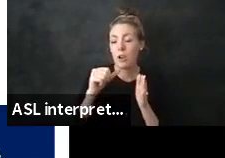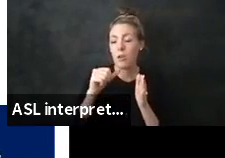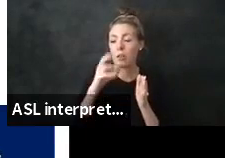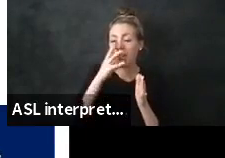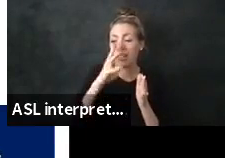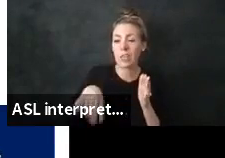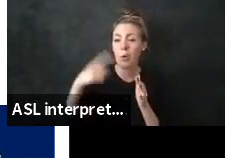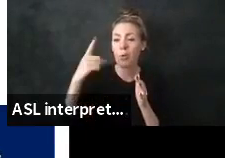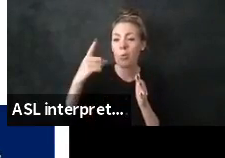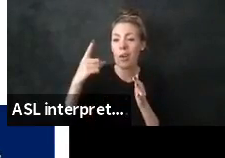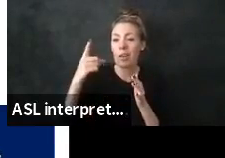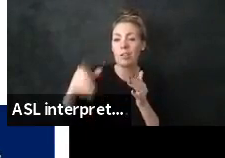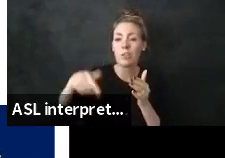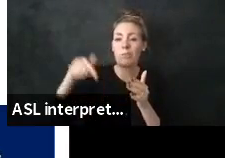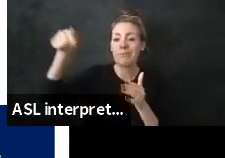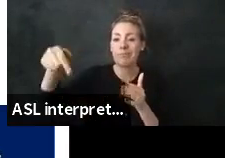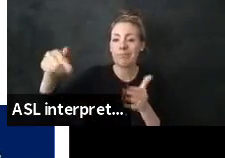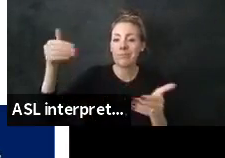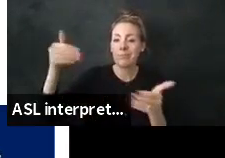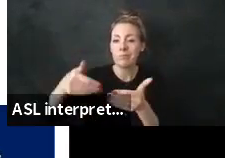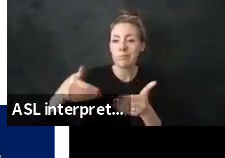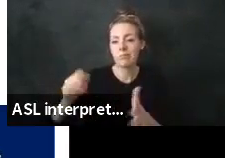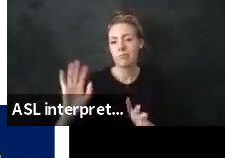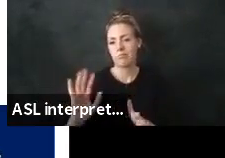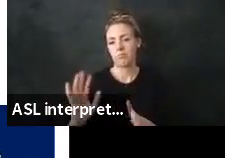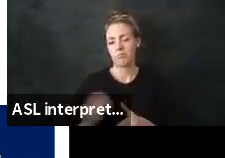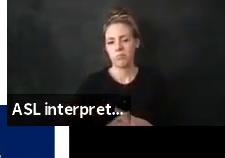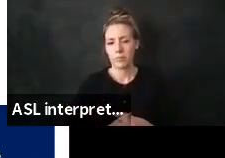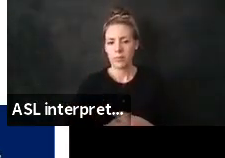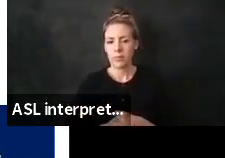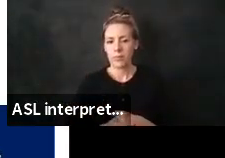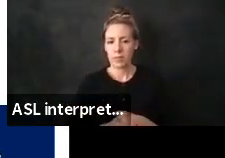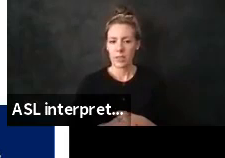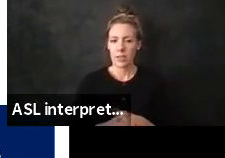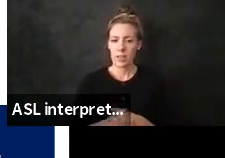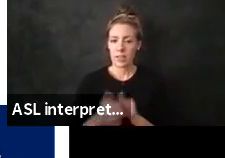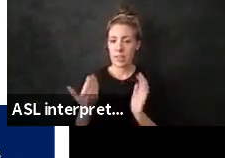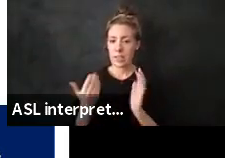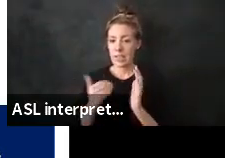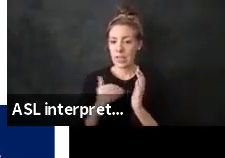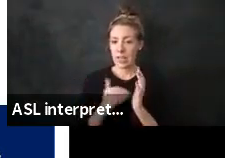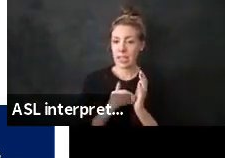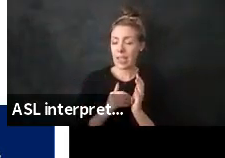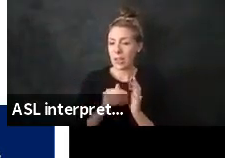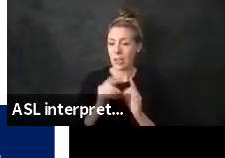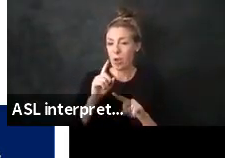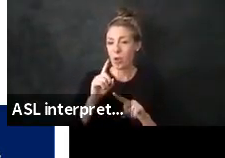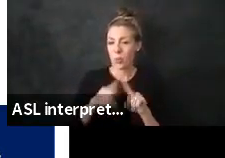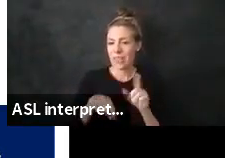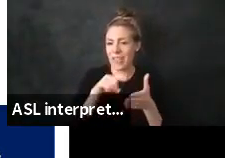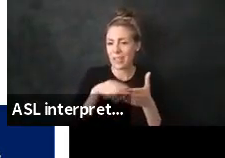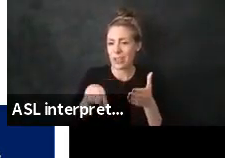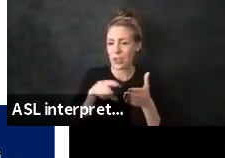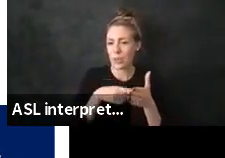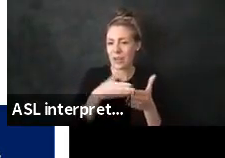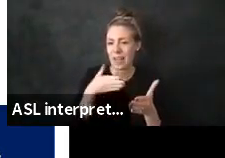more distant group of people. And we cannot draw districts to favor or discriminate against a political